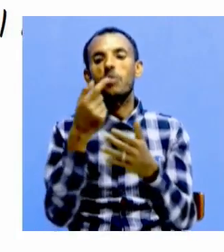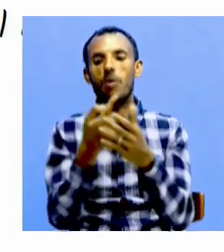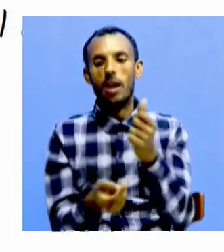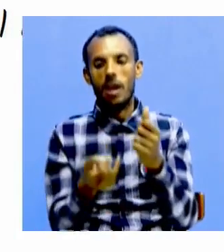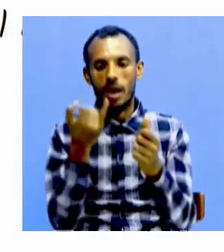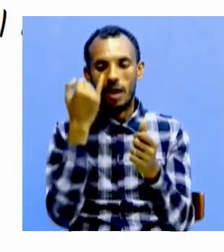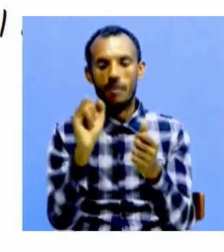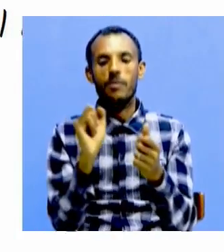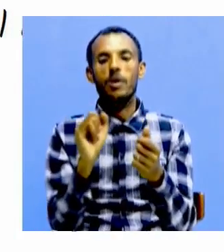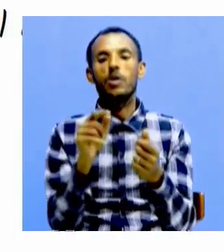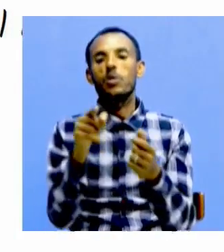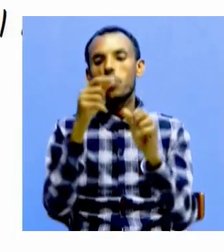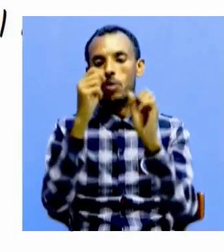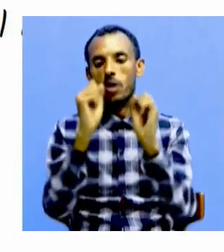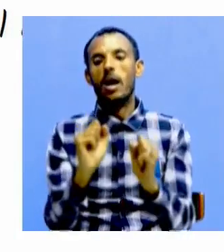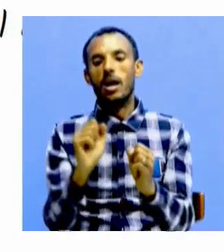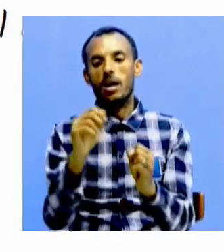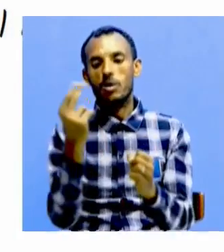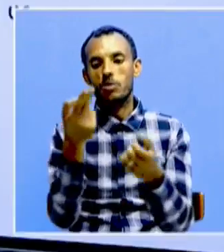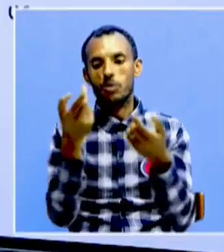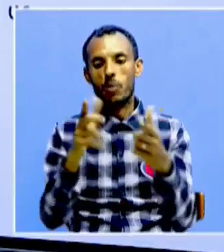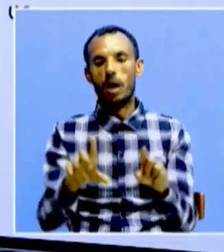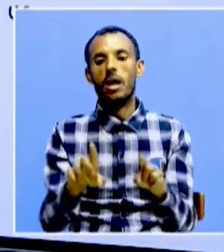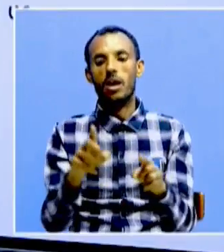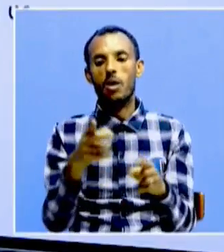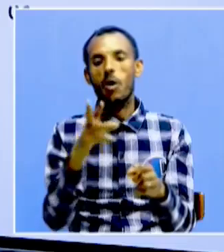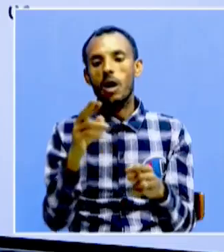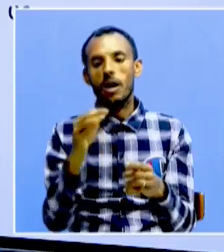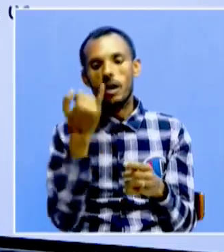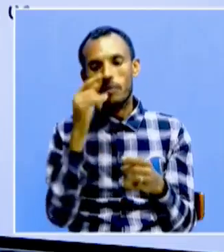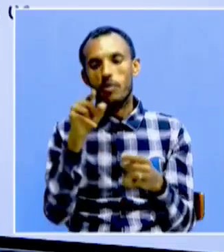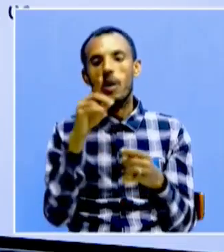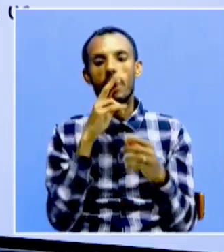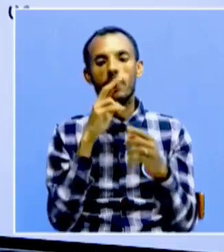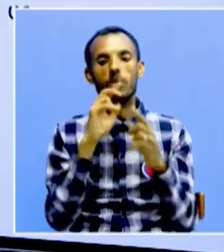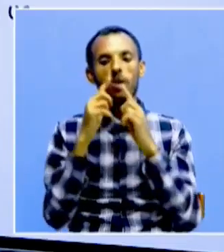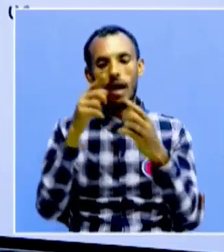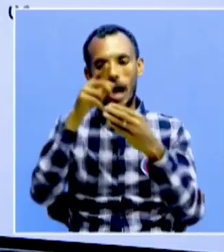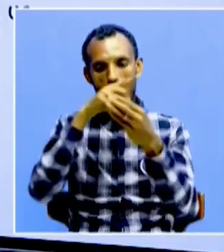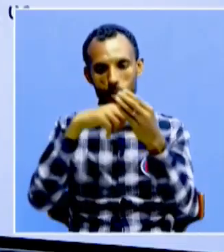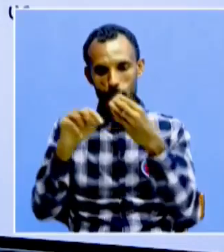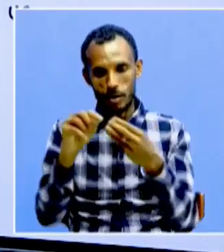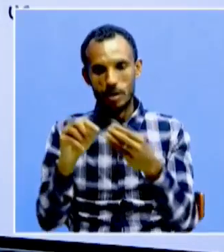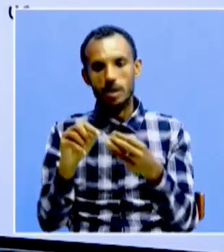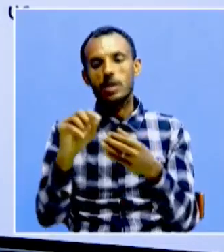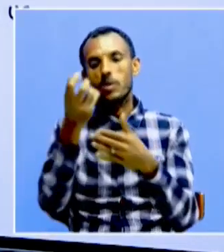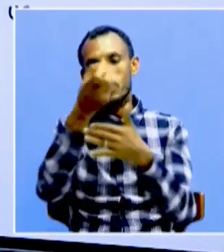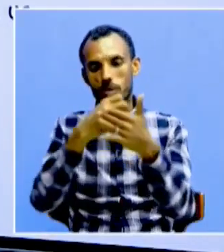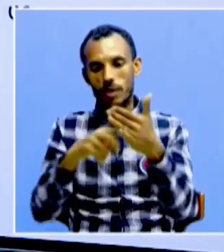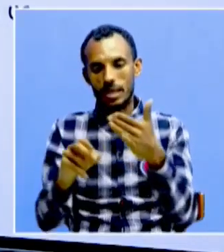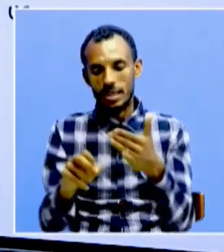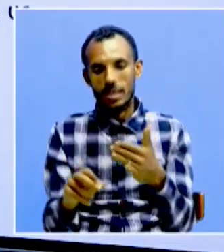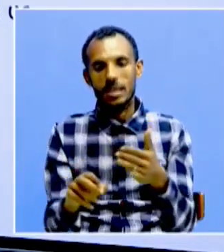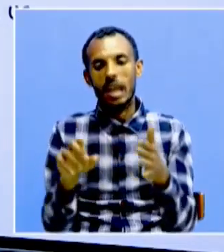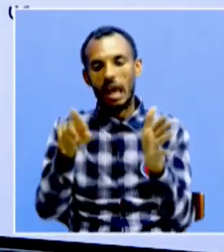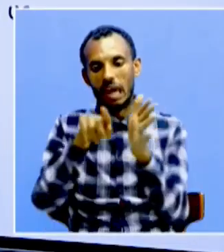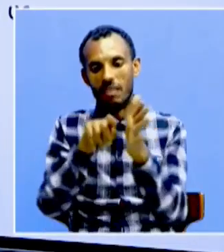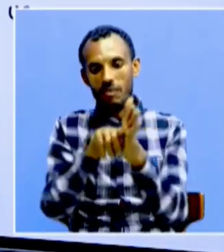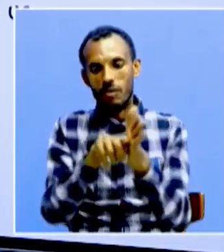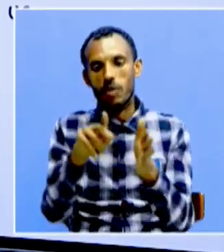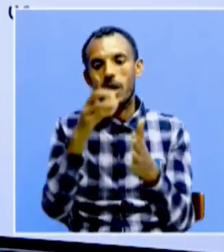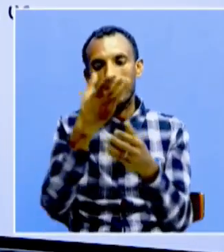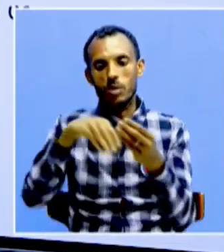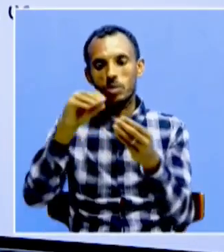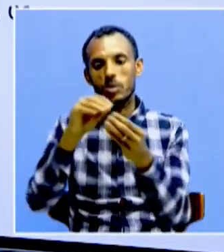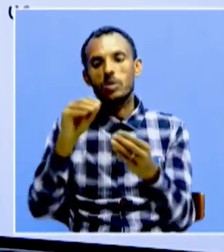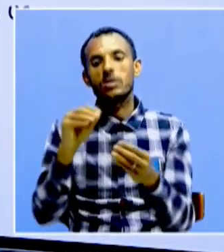When, yeah? Or if you are talking about some consequence, which shows something negative, you can also